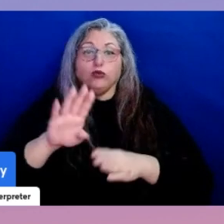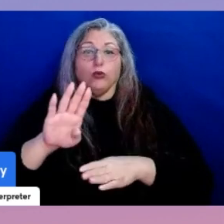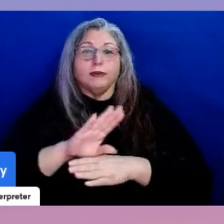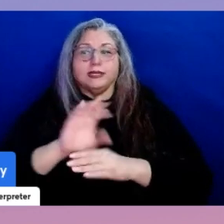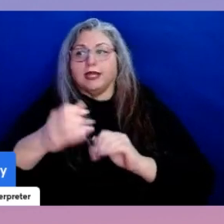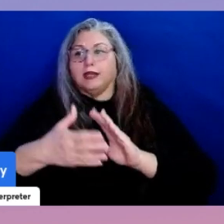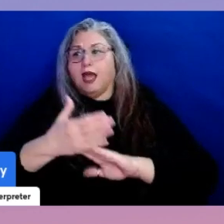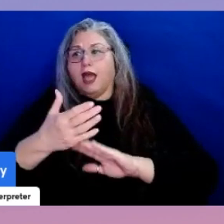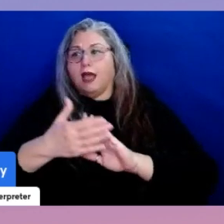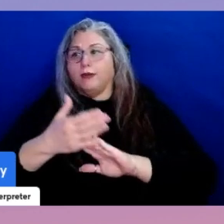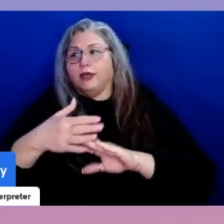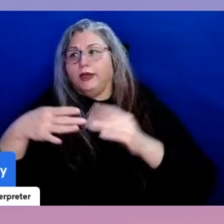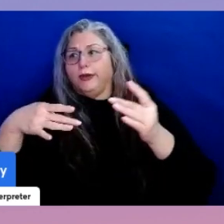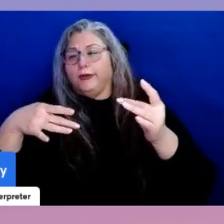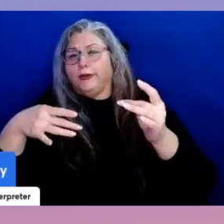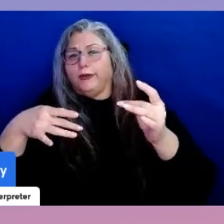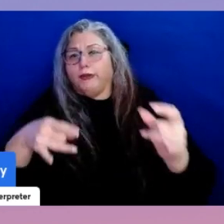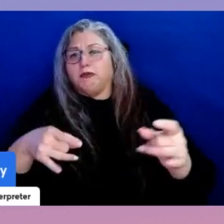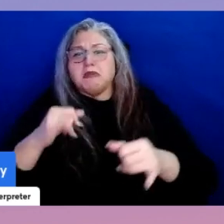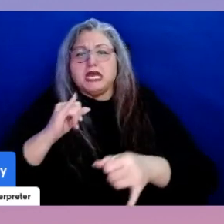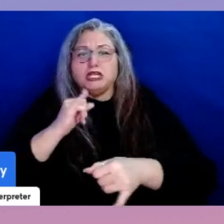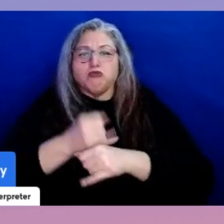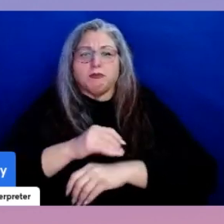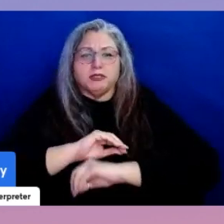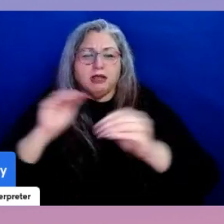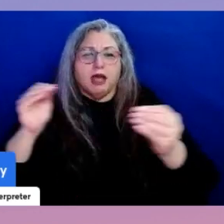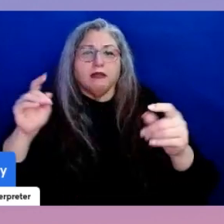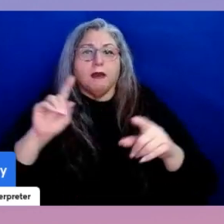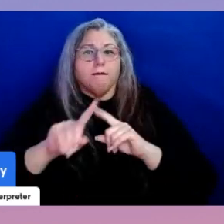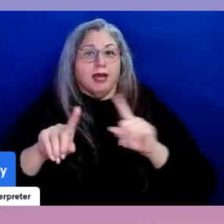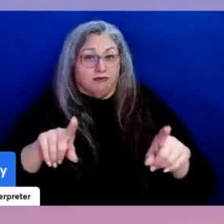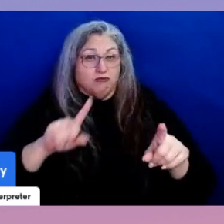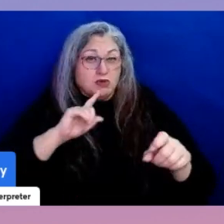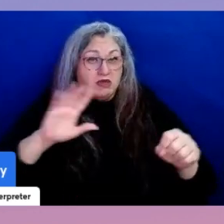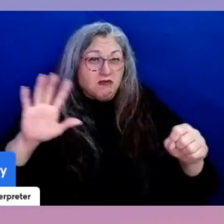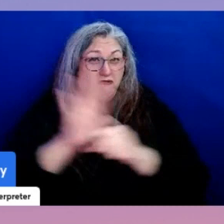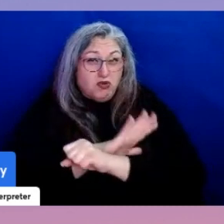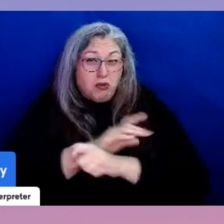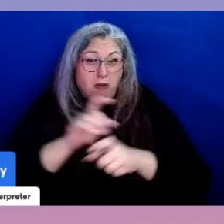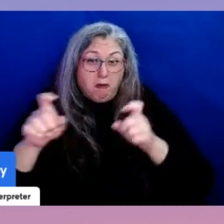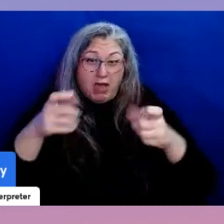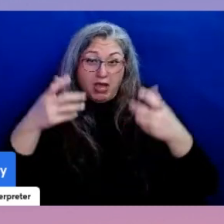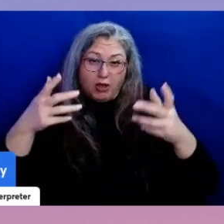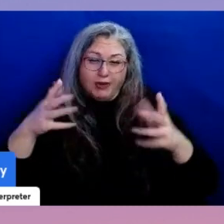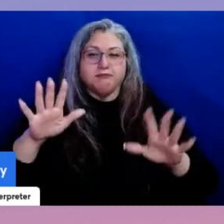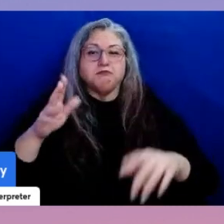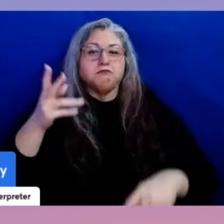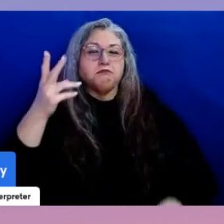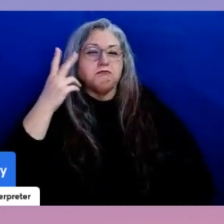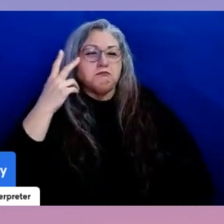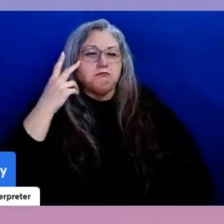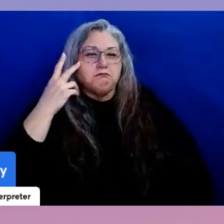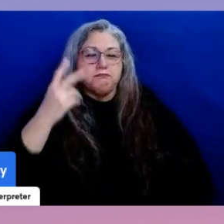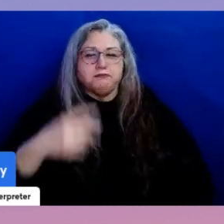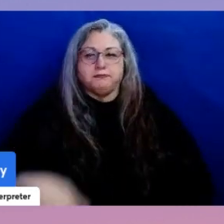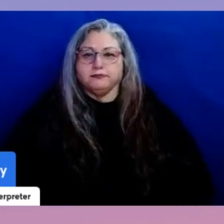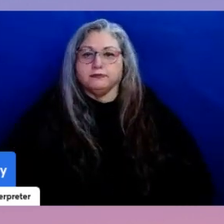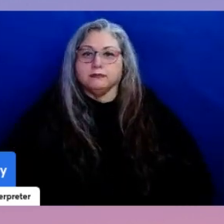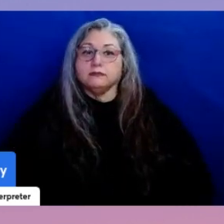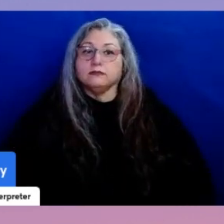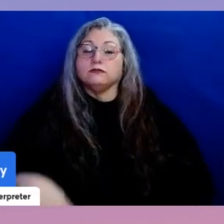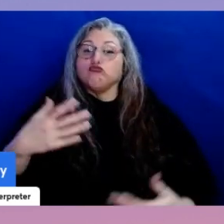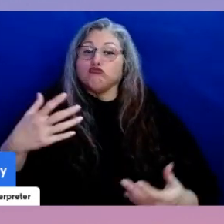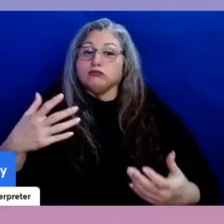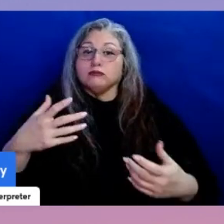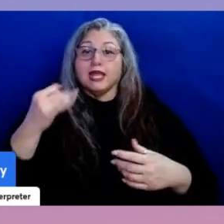without interruptions. But is it a really fully managed service? Let's take a look. In essence, if a client asks